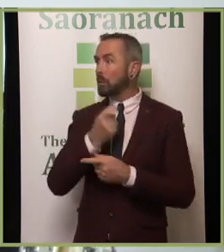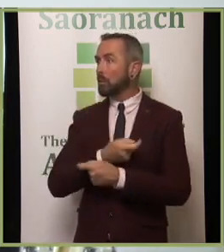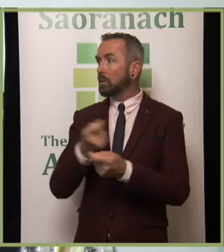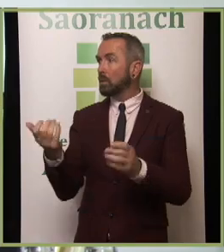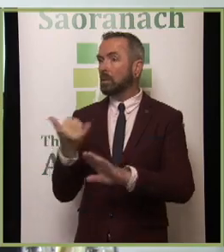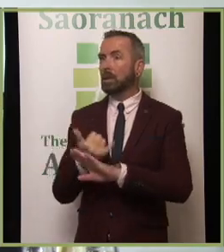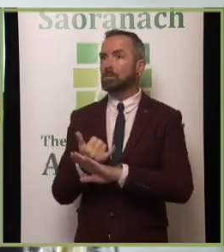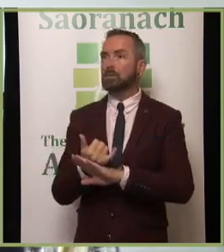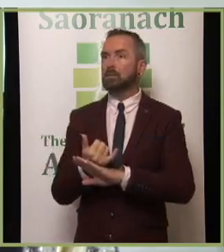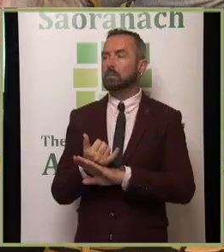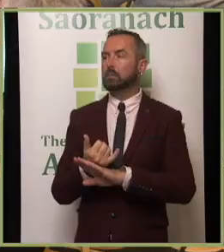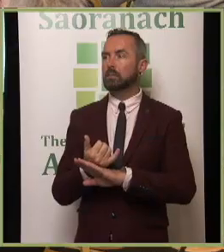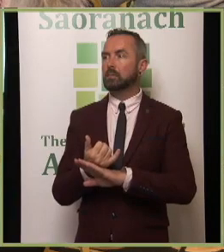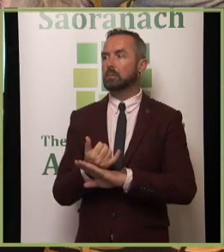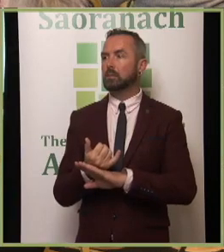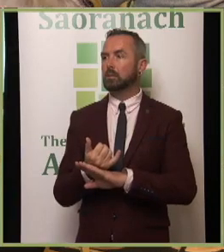No.